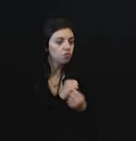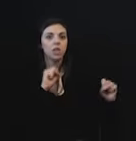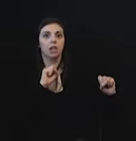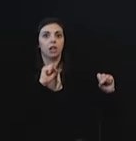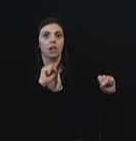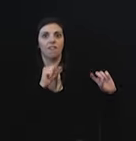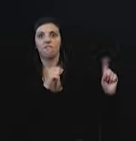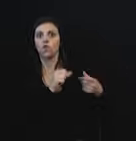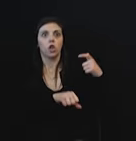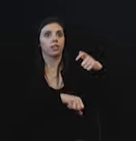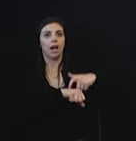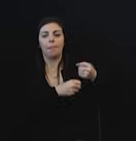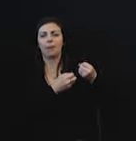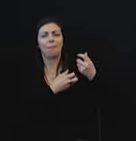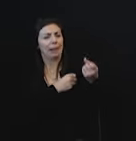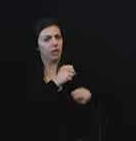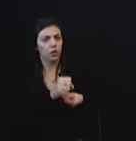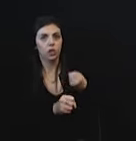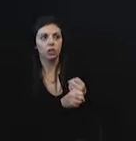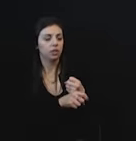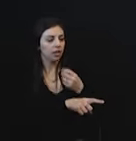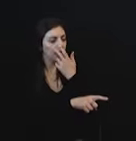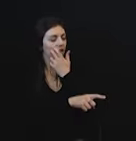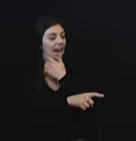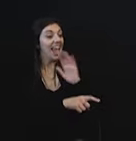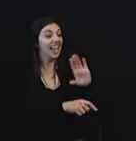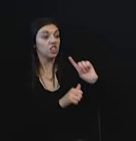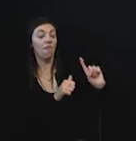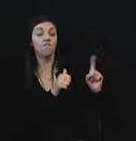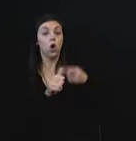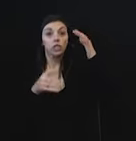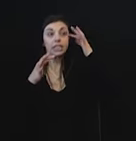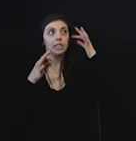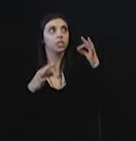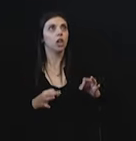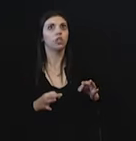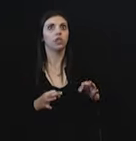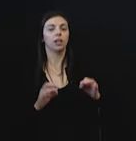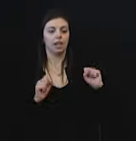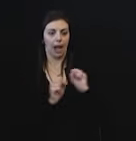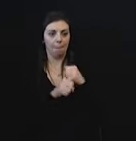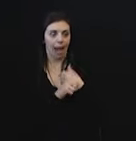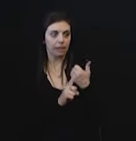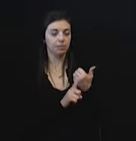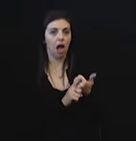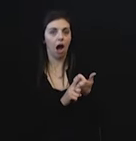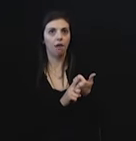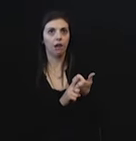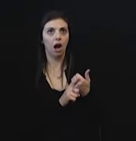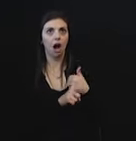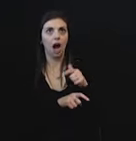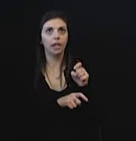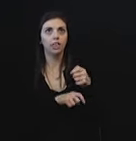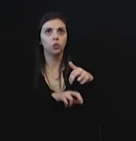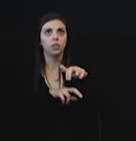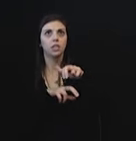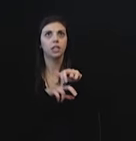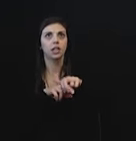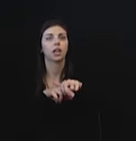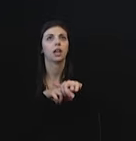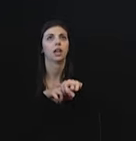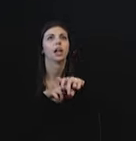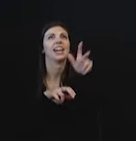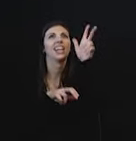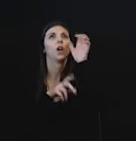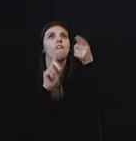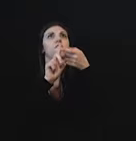first decision in freedom to say, I need to sit down and I need to hear from the